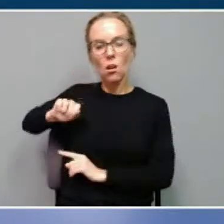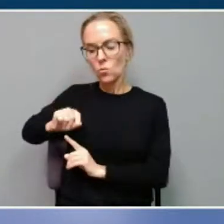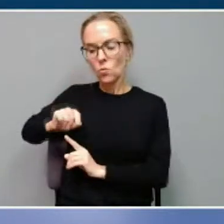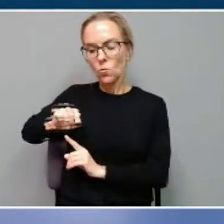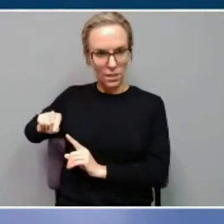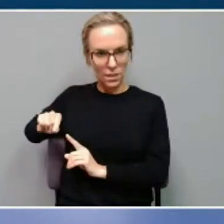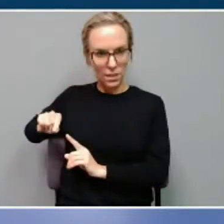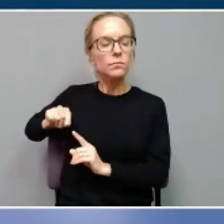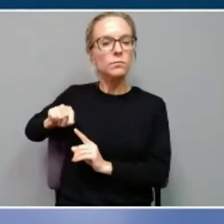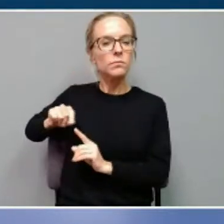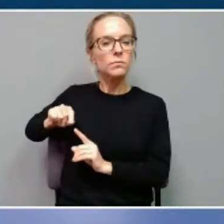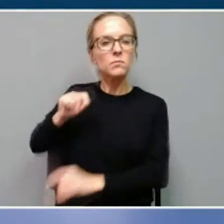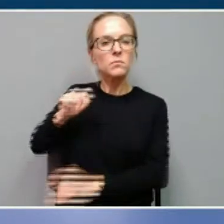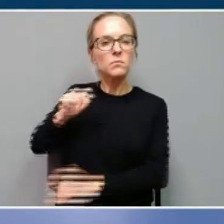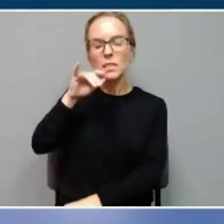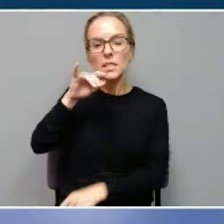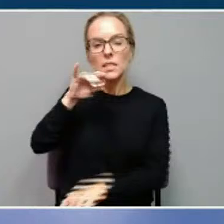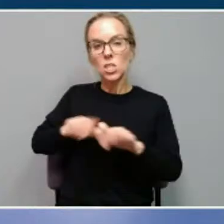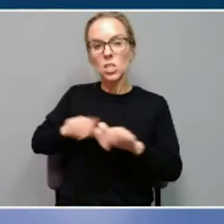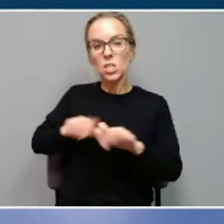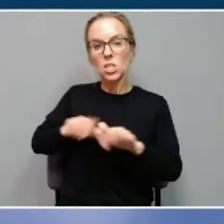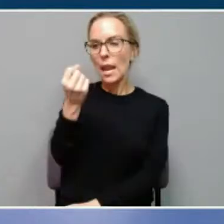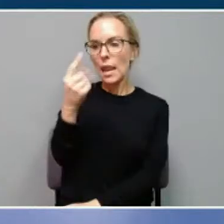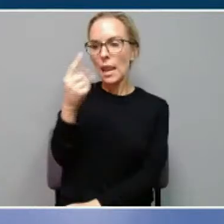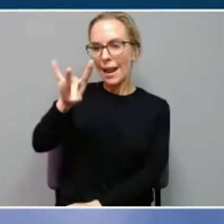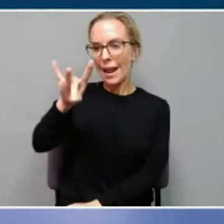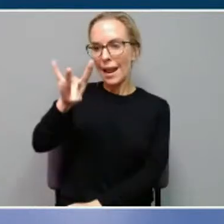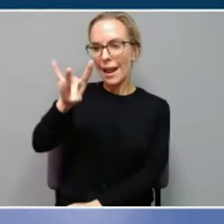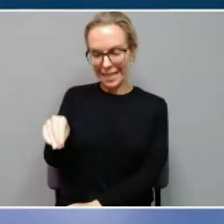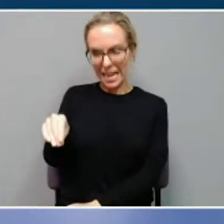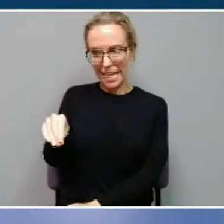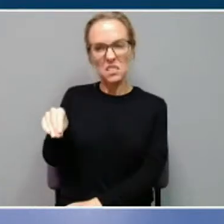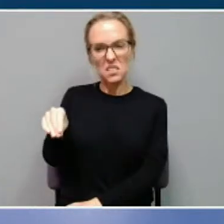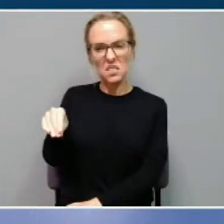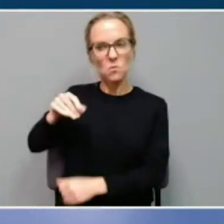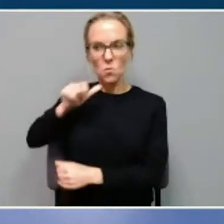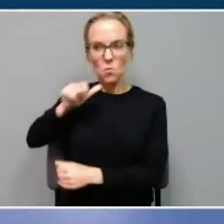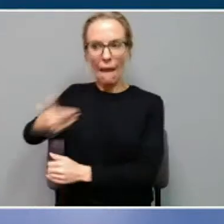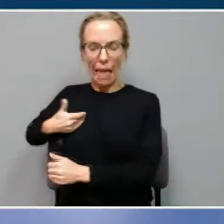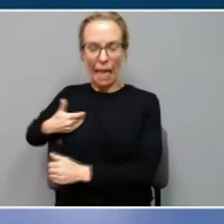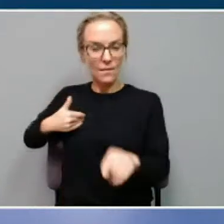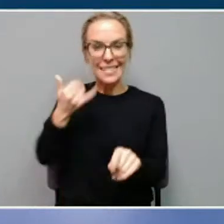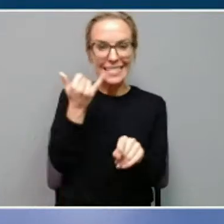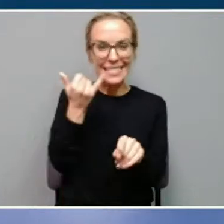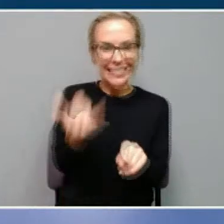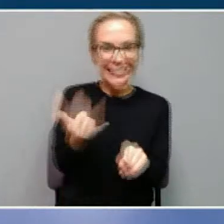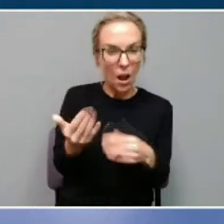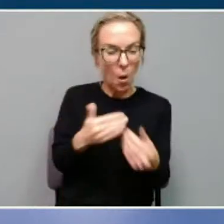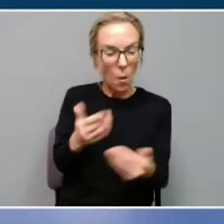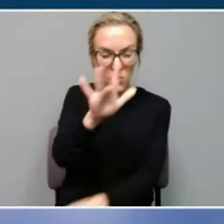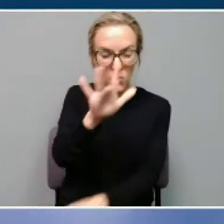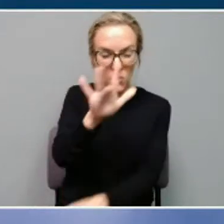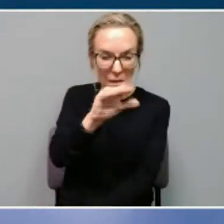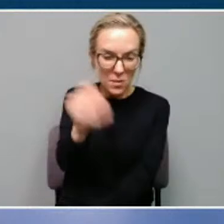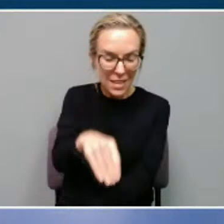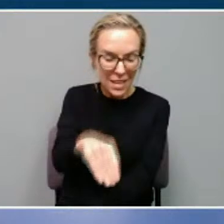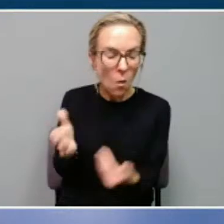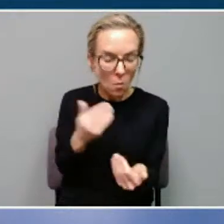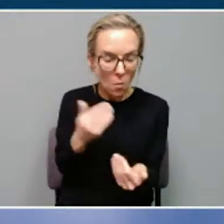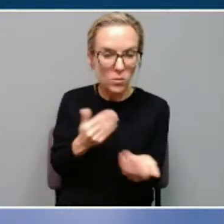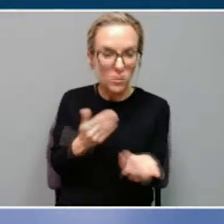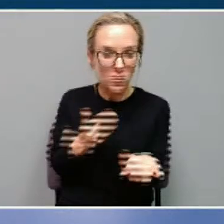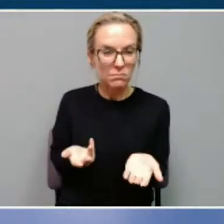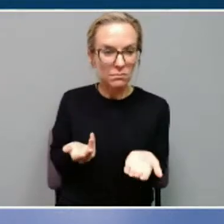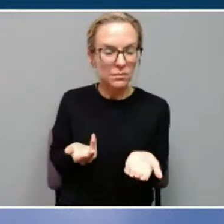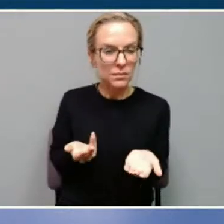just 11.8% of all cases. Today, it's almost a quarter. Folks, this